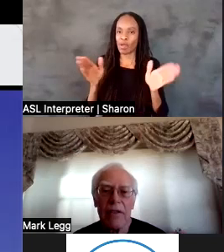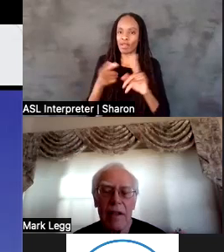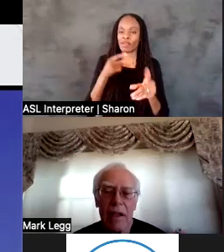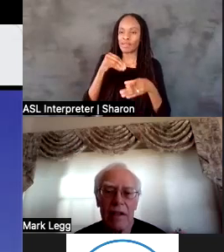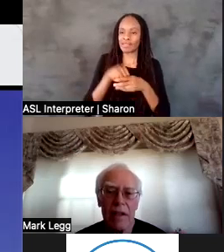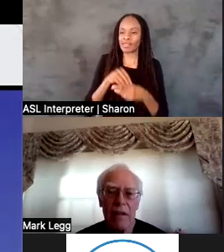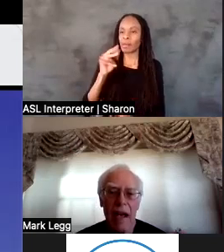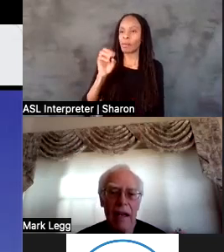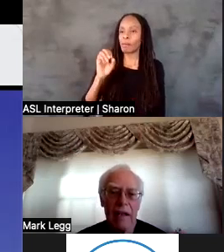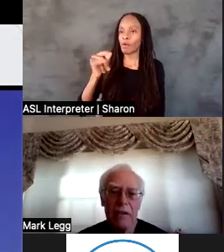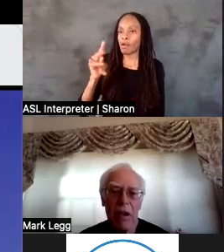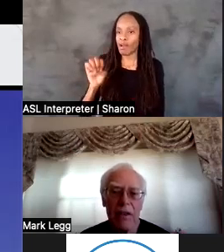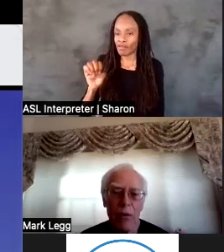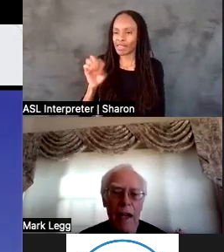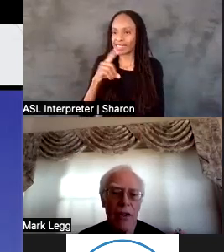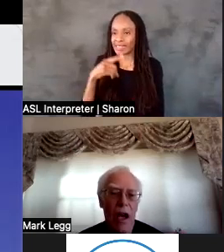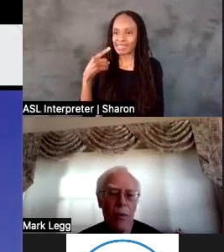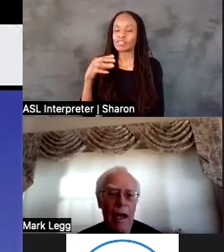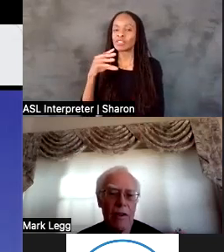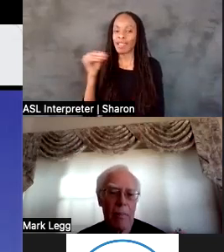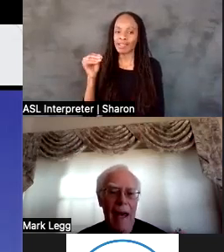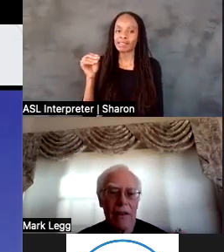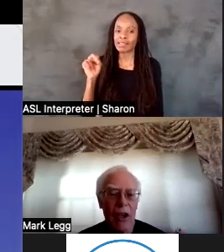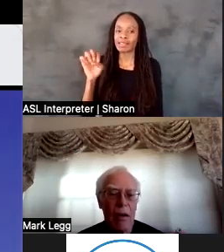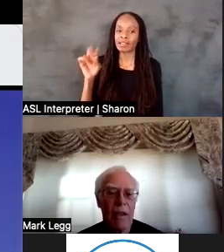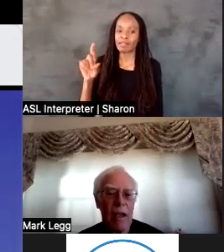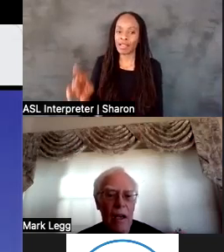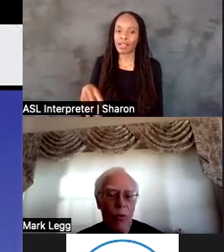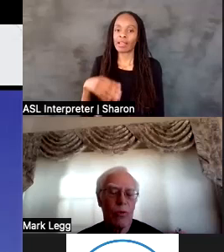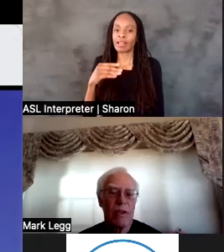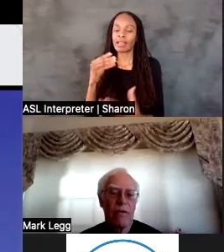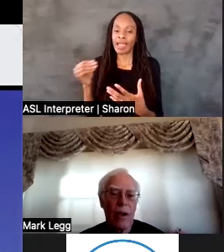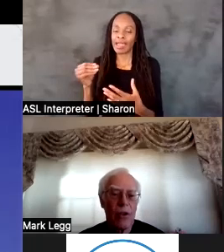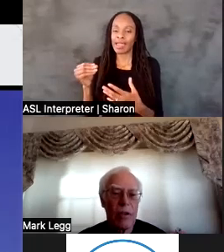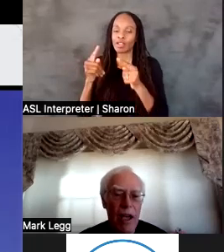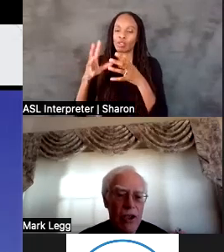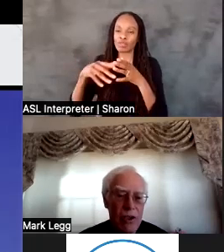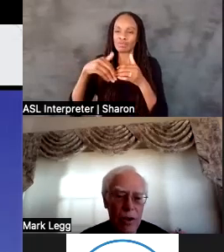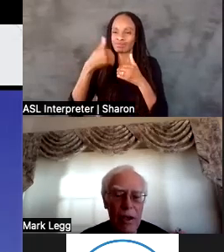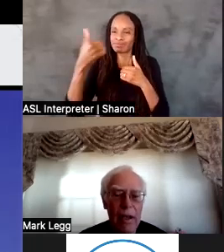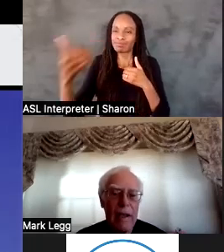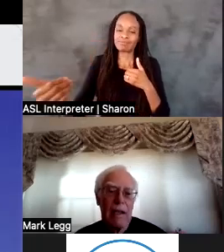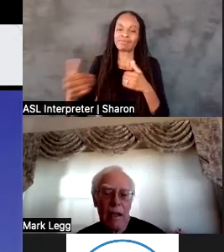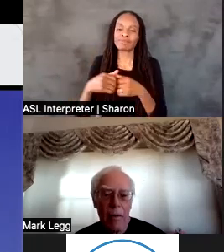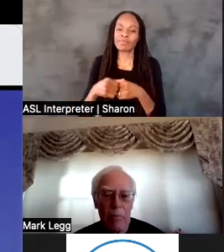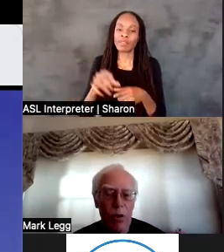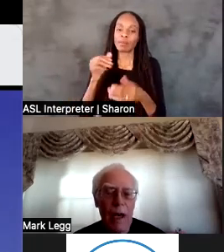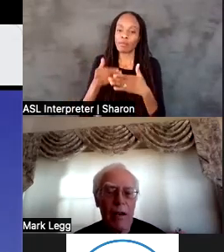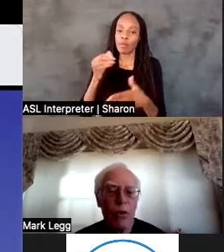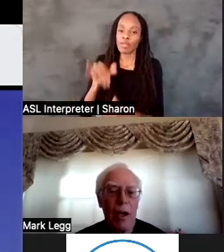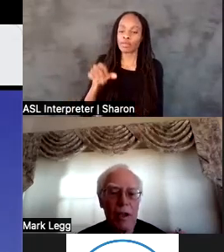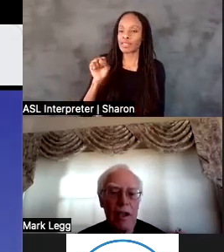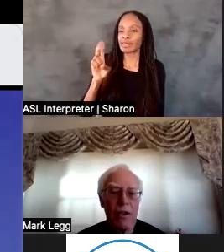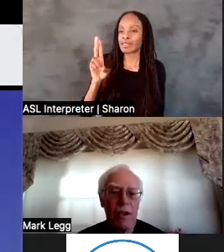Mojave Desert, even into the Nevada Basin Range, and all the way out to the Patton Escarpment, which was the former subduction zone